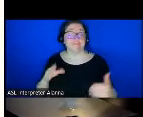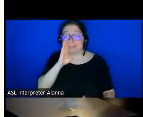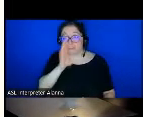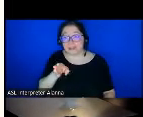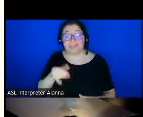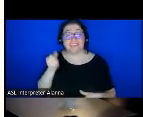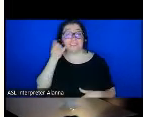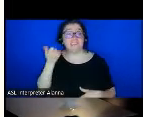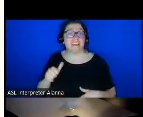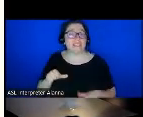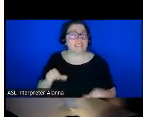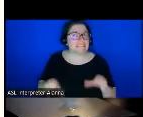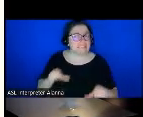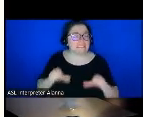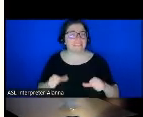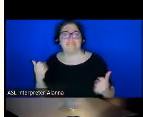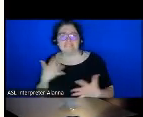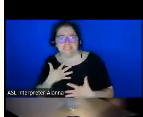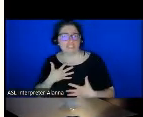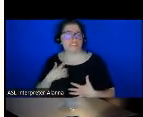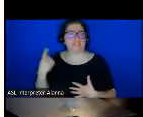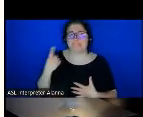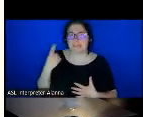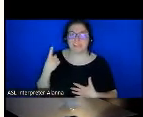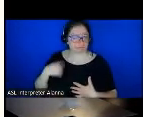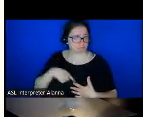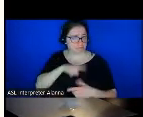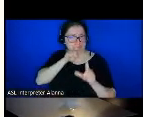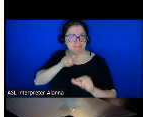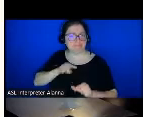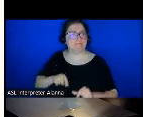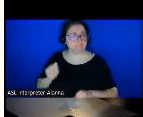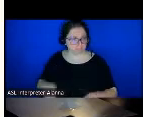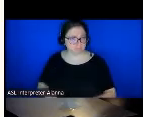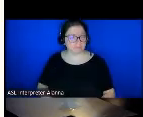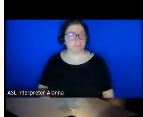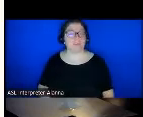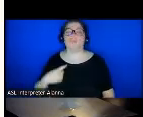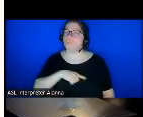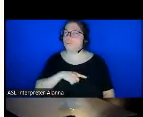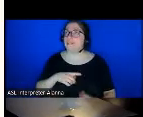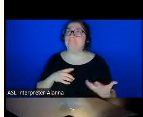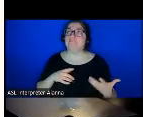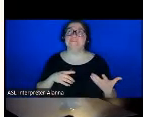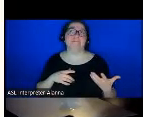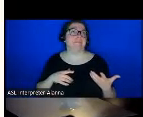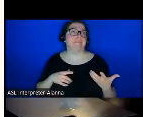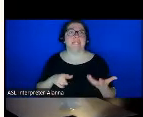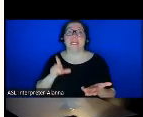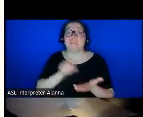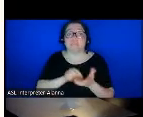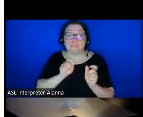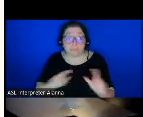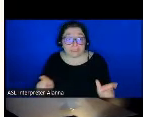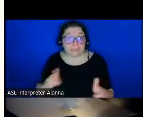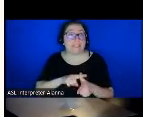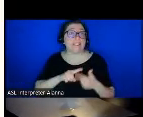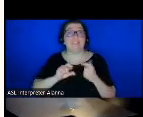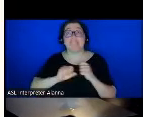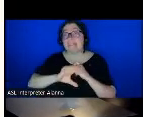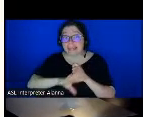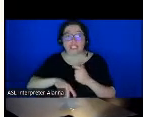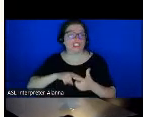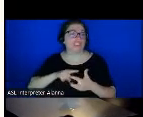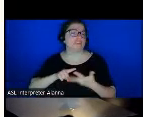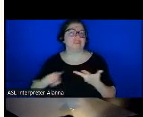any potential fears up front um we've done that in a variety of mediums we've done that through front media flyers we've done that